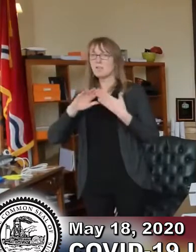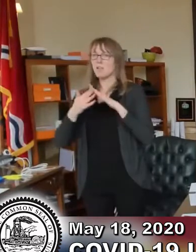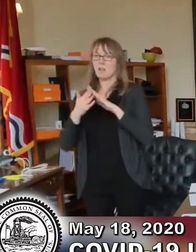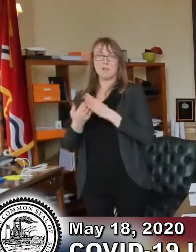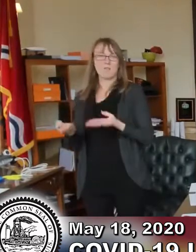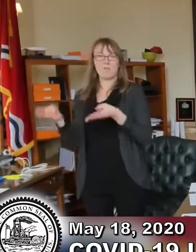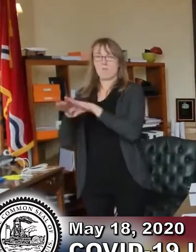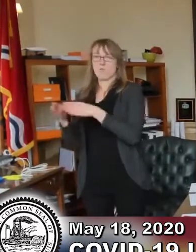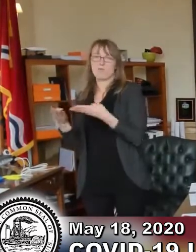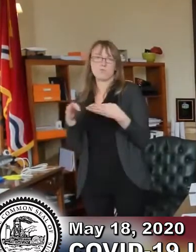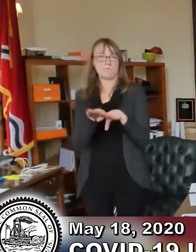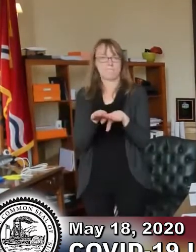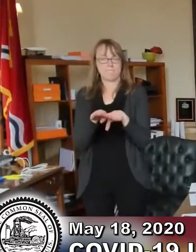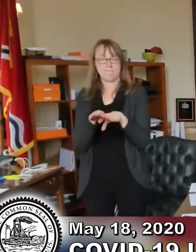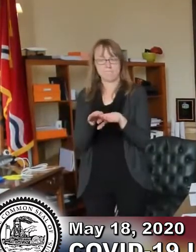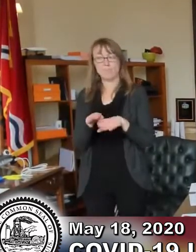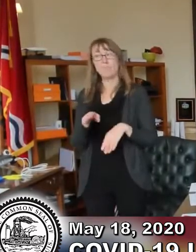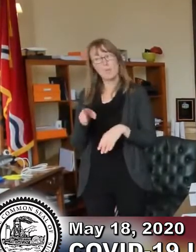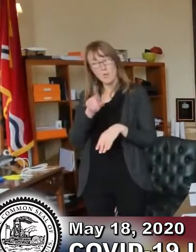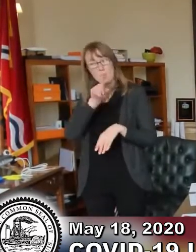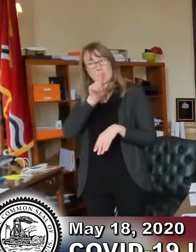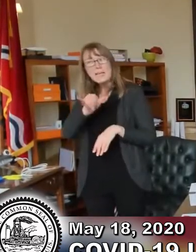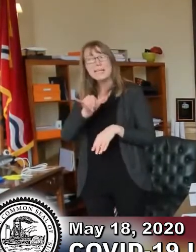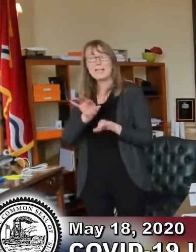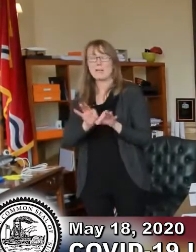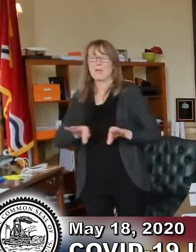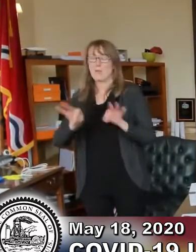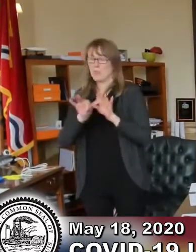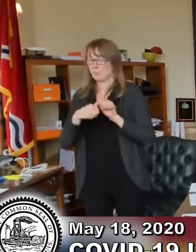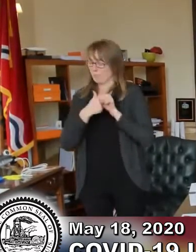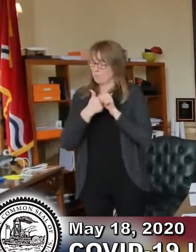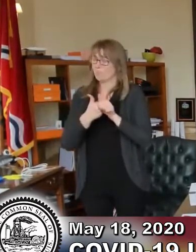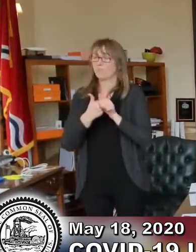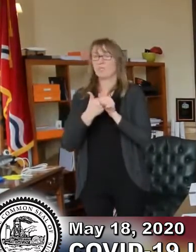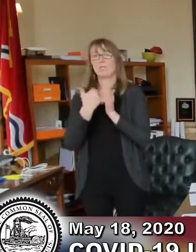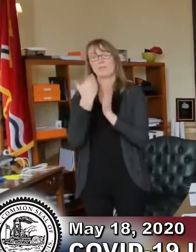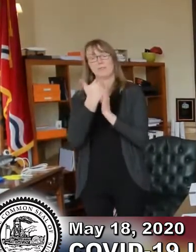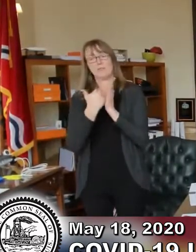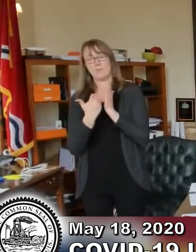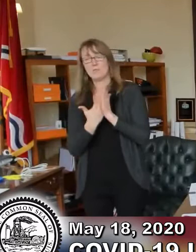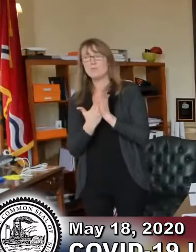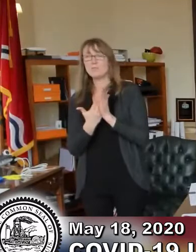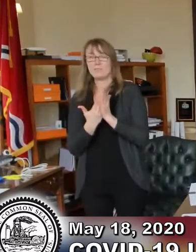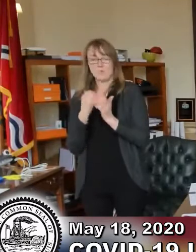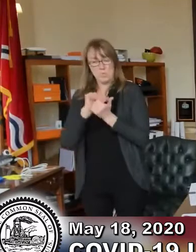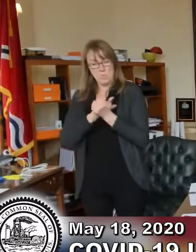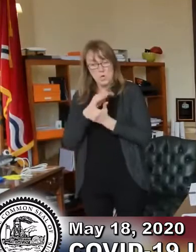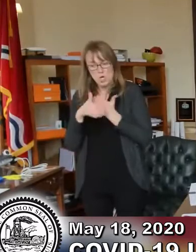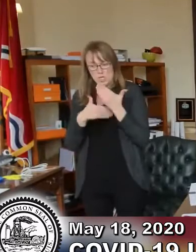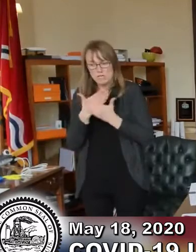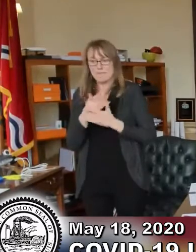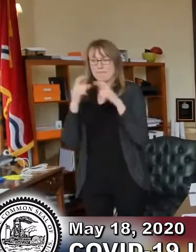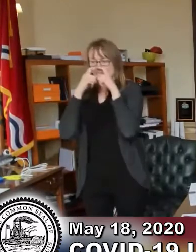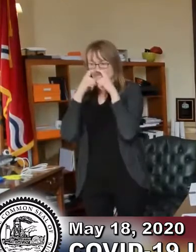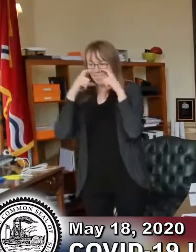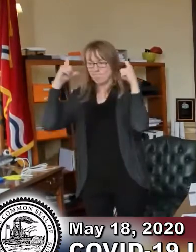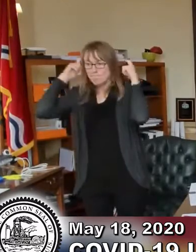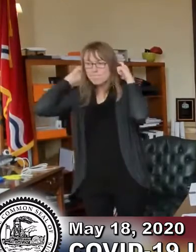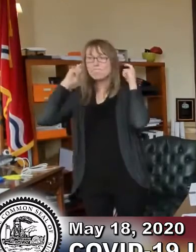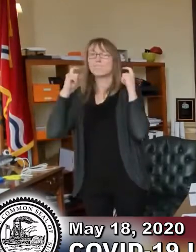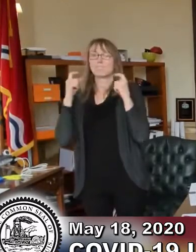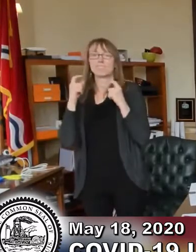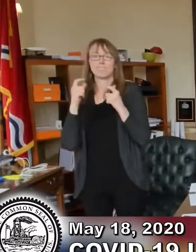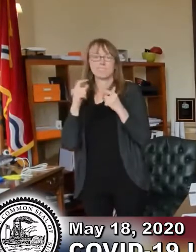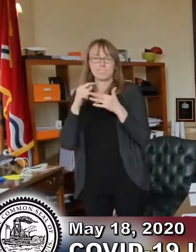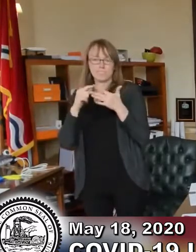very contagious virus in our community, in our world, and so we have to take these precautions in